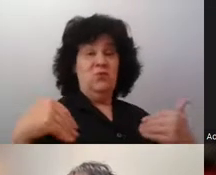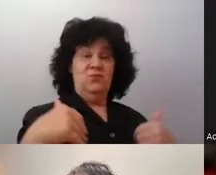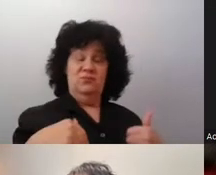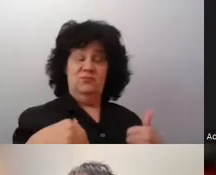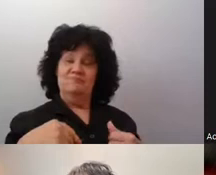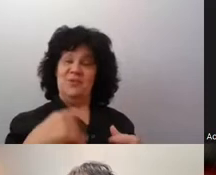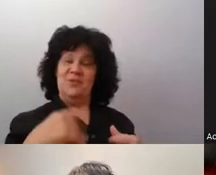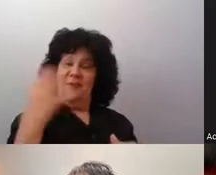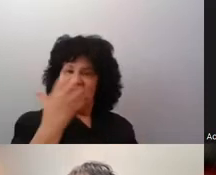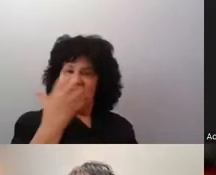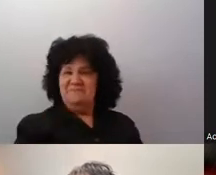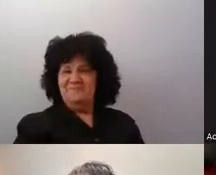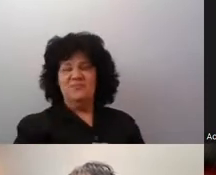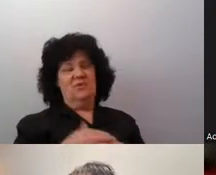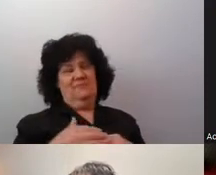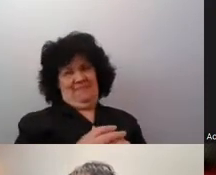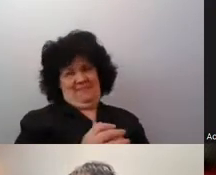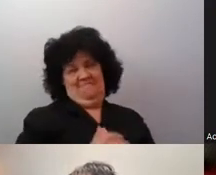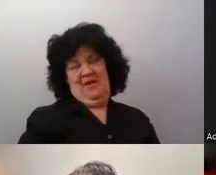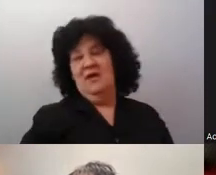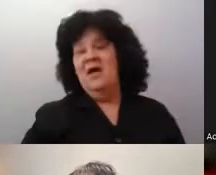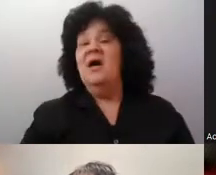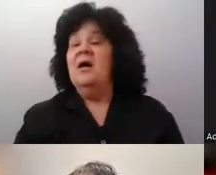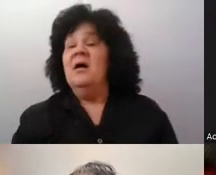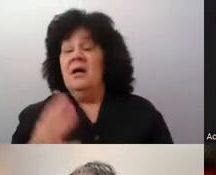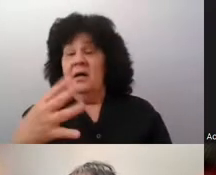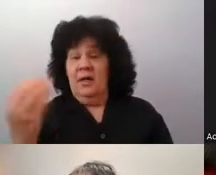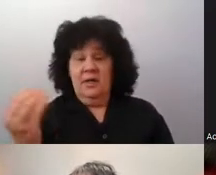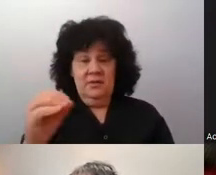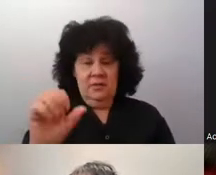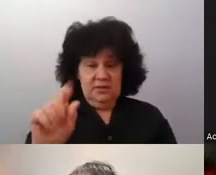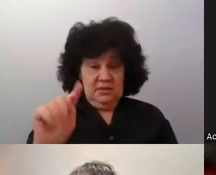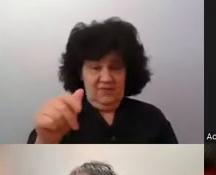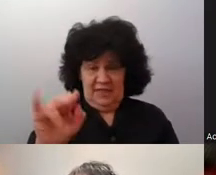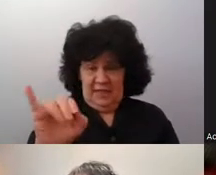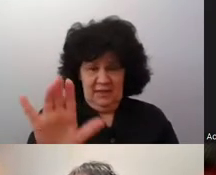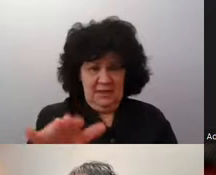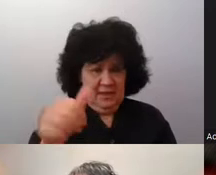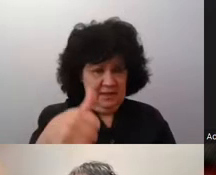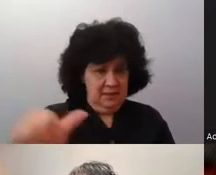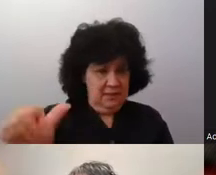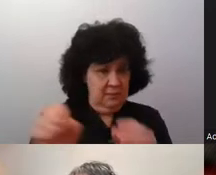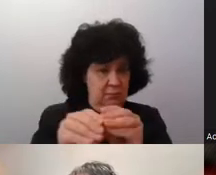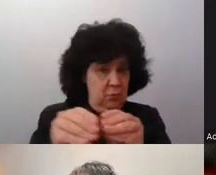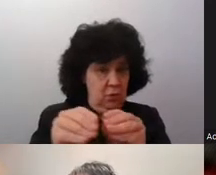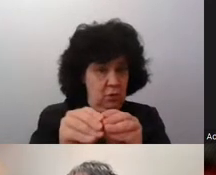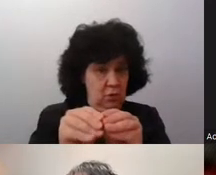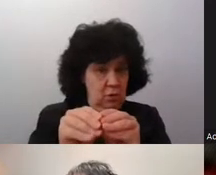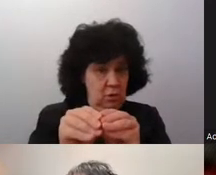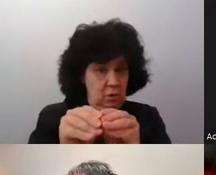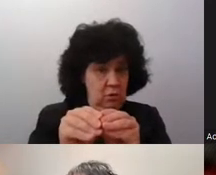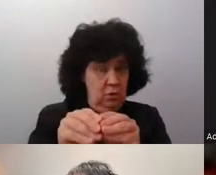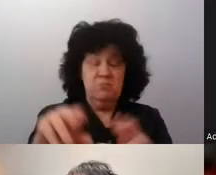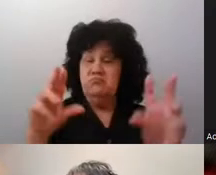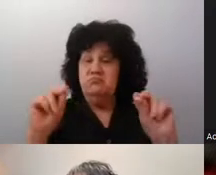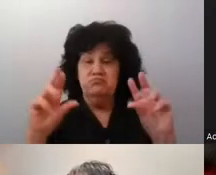pretty amazing how many opportunities there are to go. Stephanie, is there anything else on your mind? No, I don't have